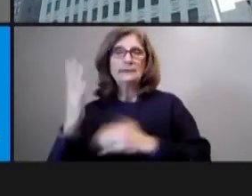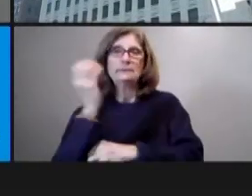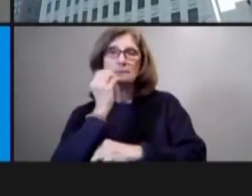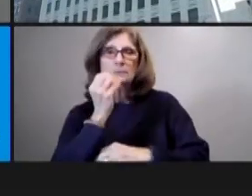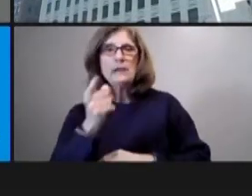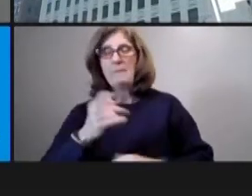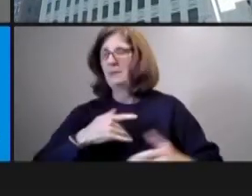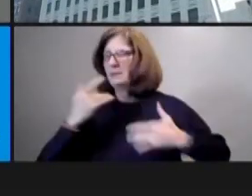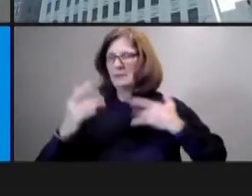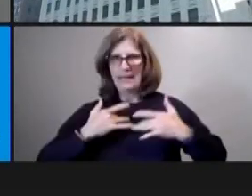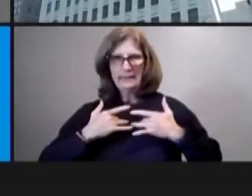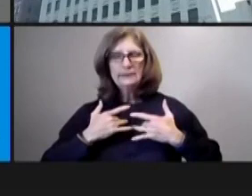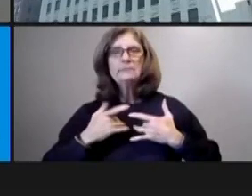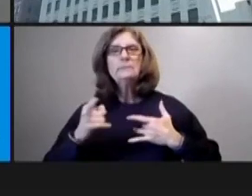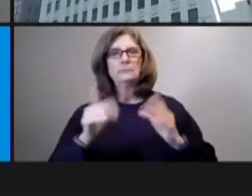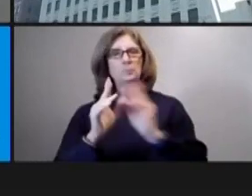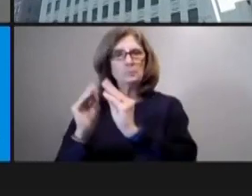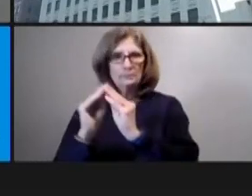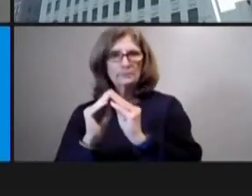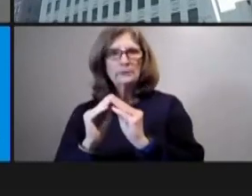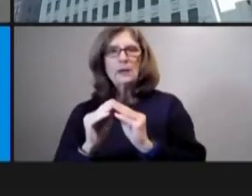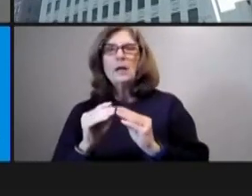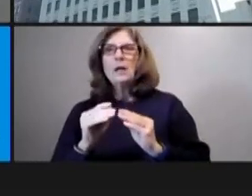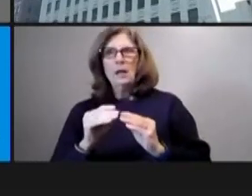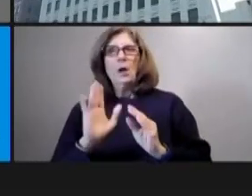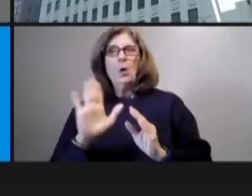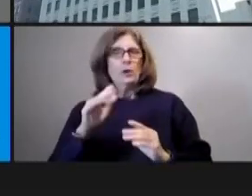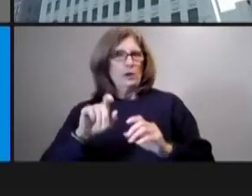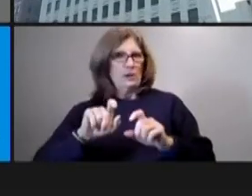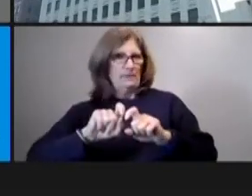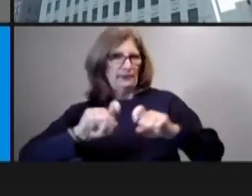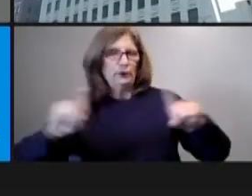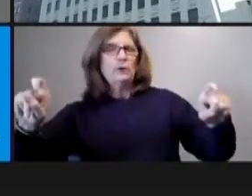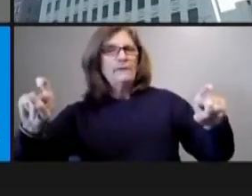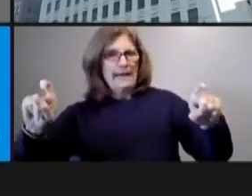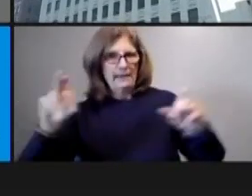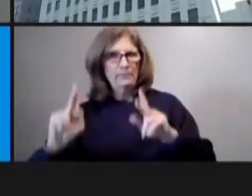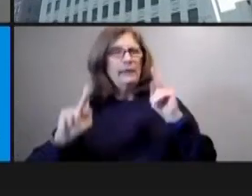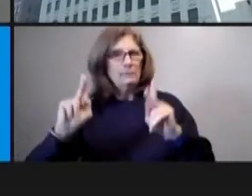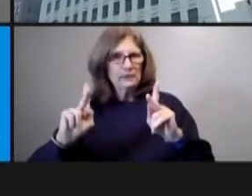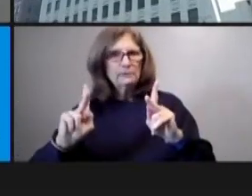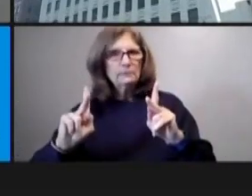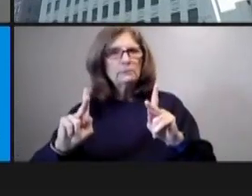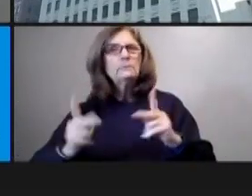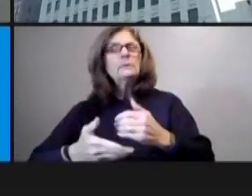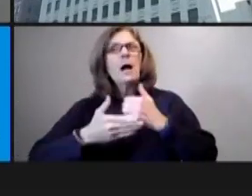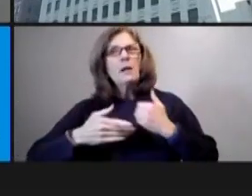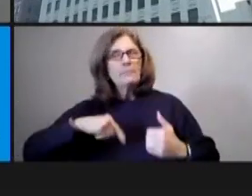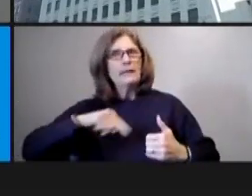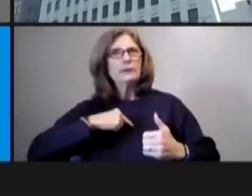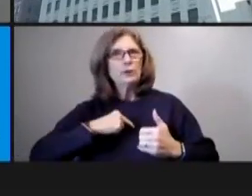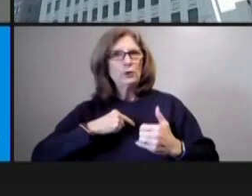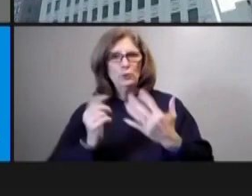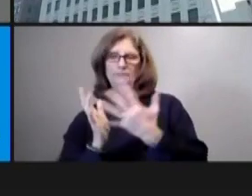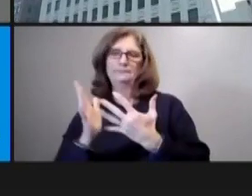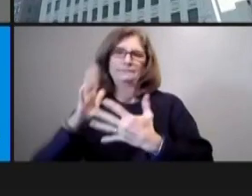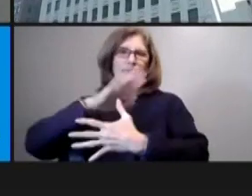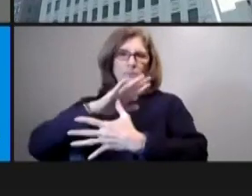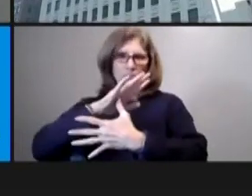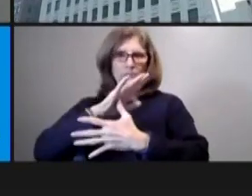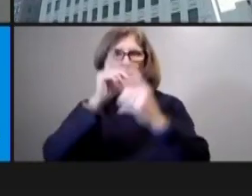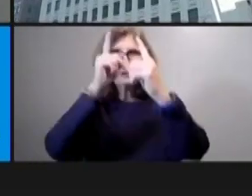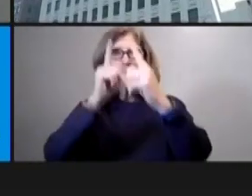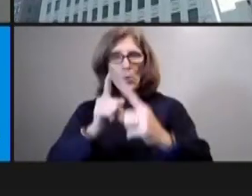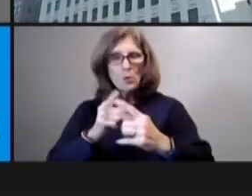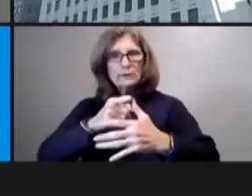this. There'll be a survey that's going out next week to help us to identify some goals, do